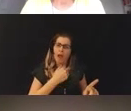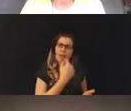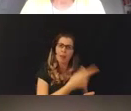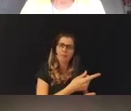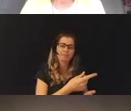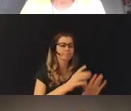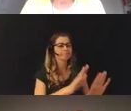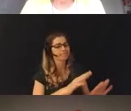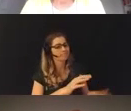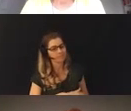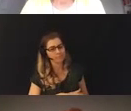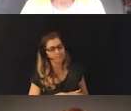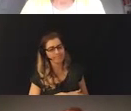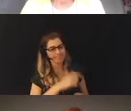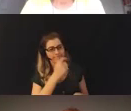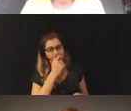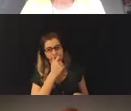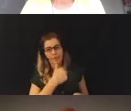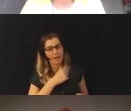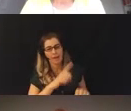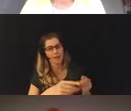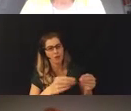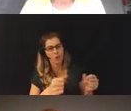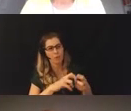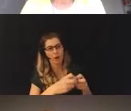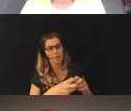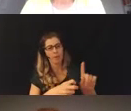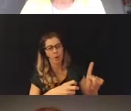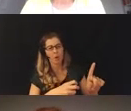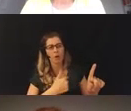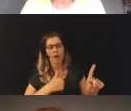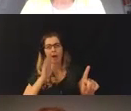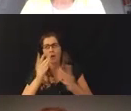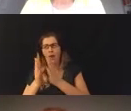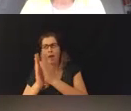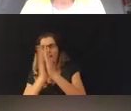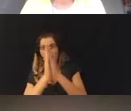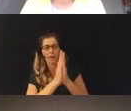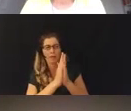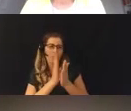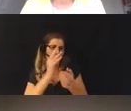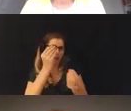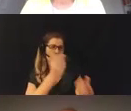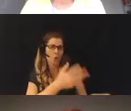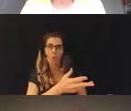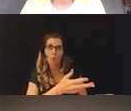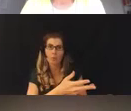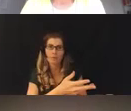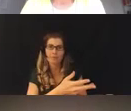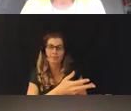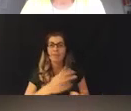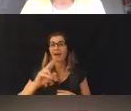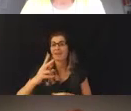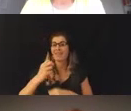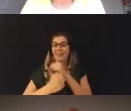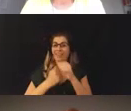the door and say, I can't solve this problem, but let me reach out to some people who might. So my second year teaching